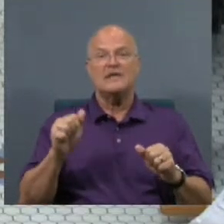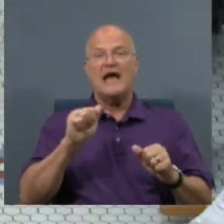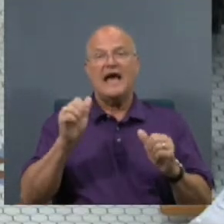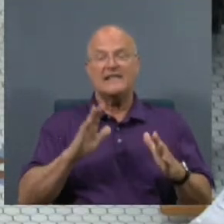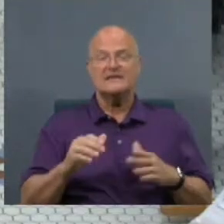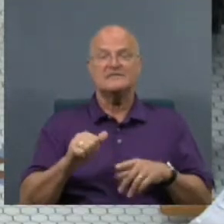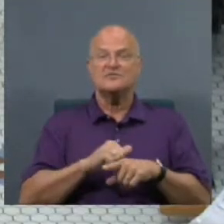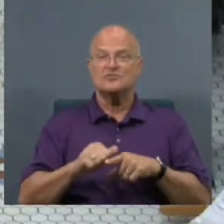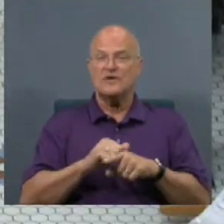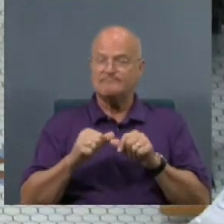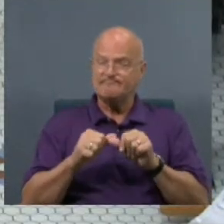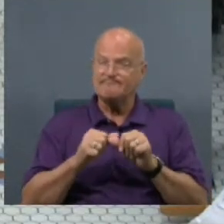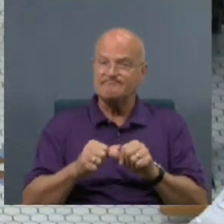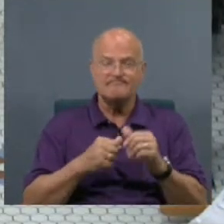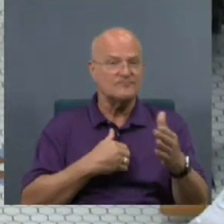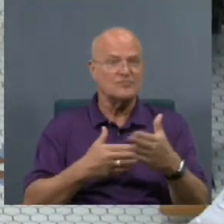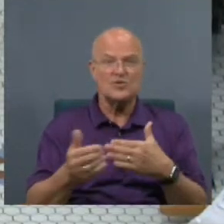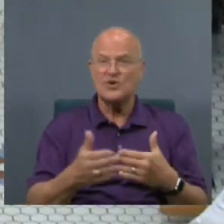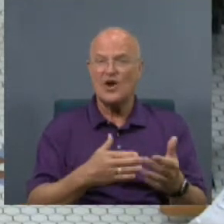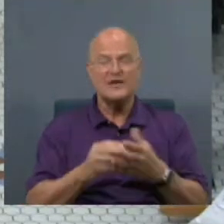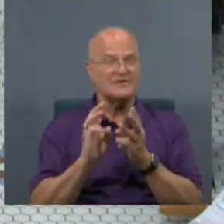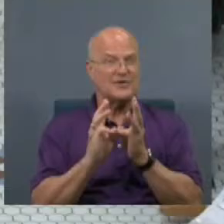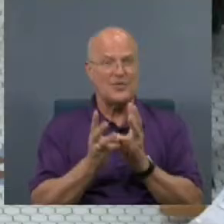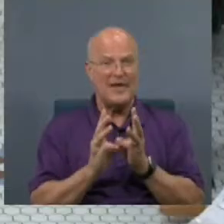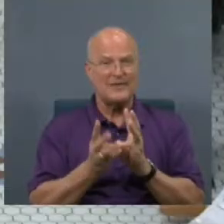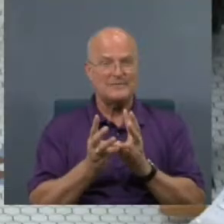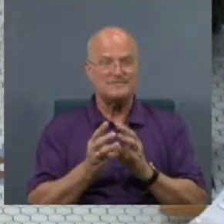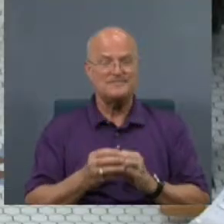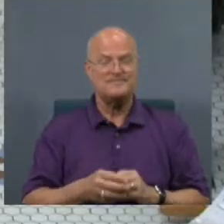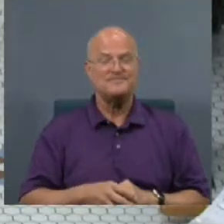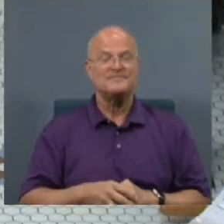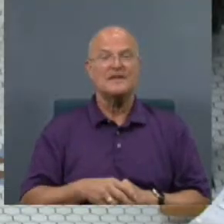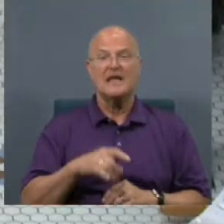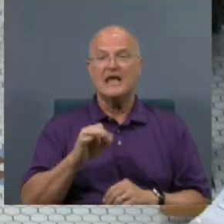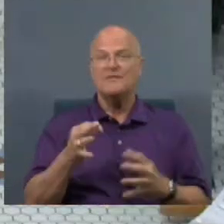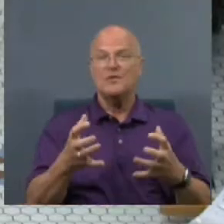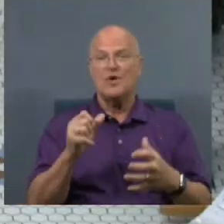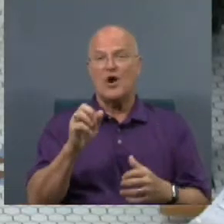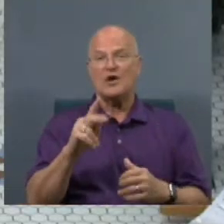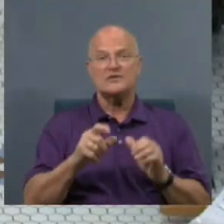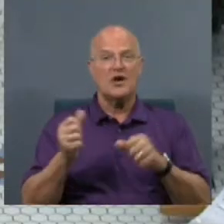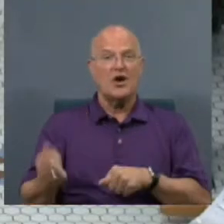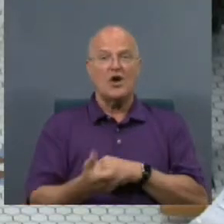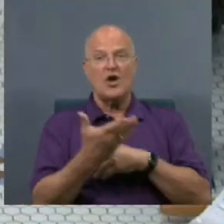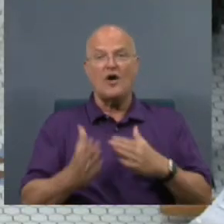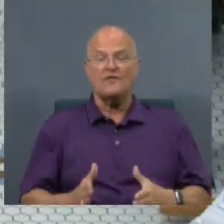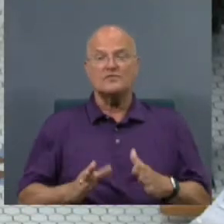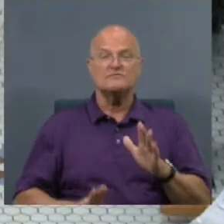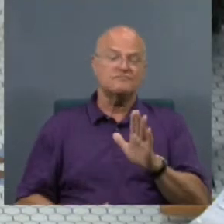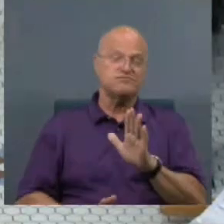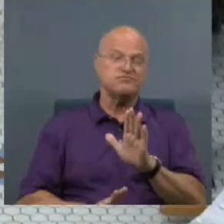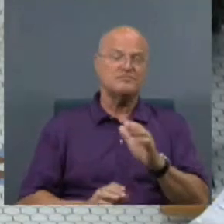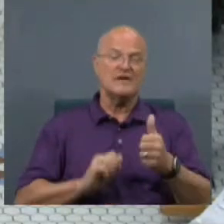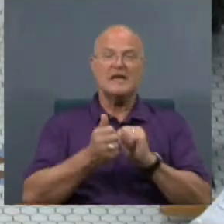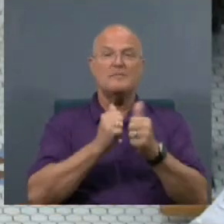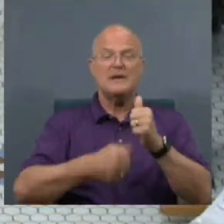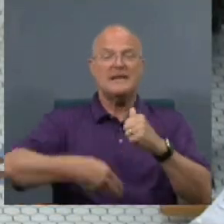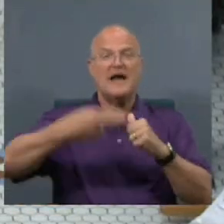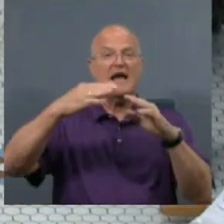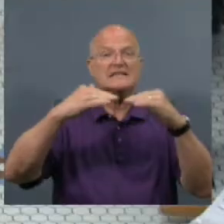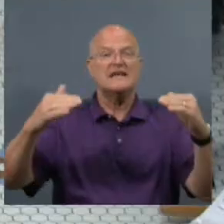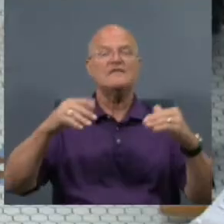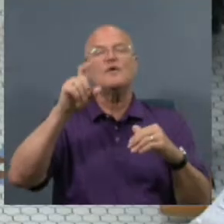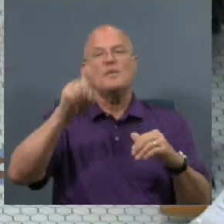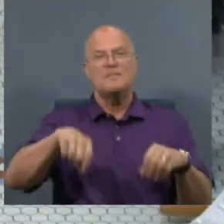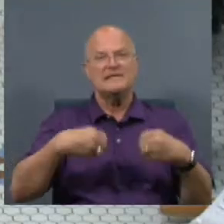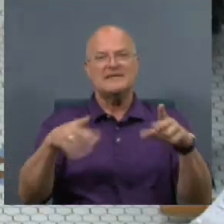train consistently, regardless of the weather. If we want Arkansas golfers to be able to compete at the highest level, we must give them